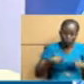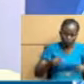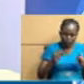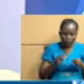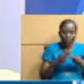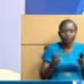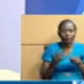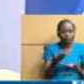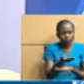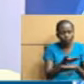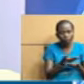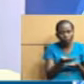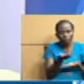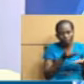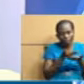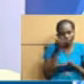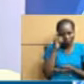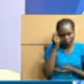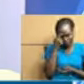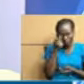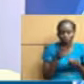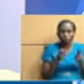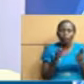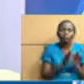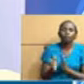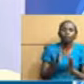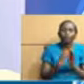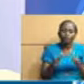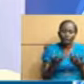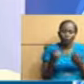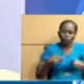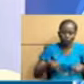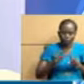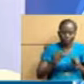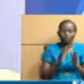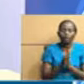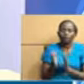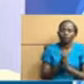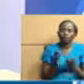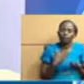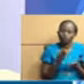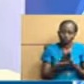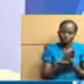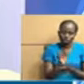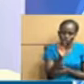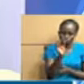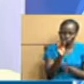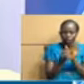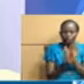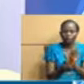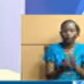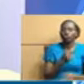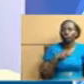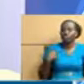government. Government is all of us, to start to plan how best can we plan for shocks. I want to share a small example from China. China